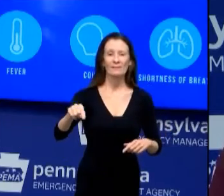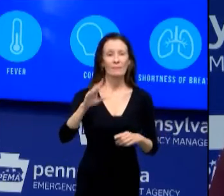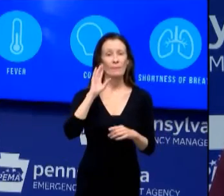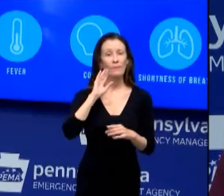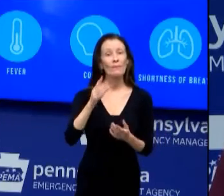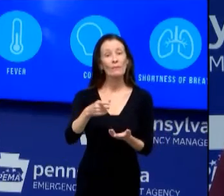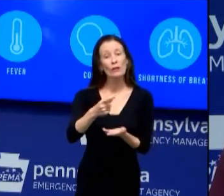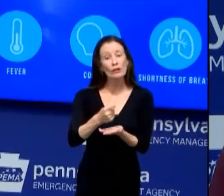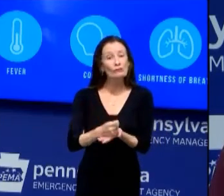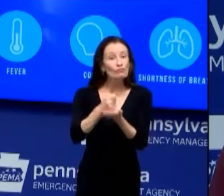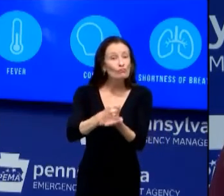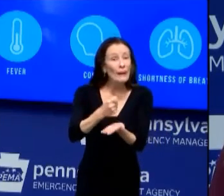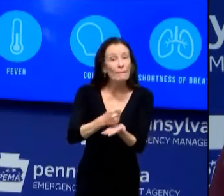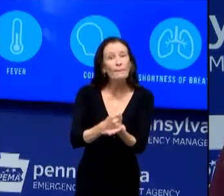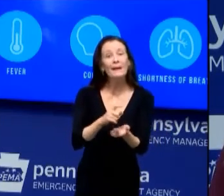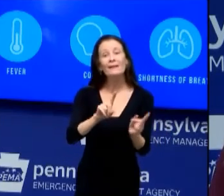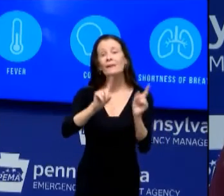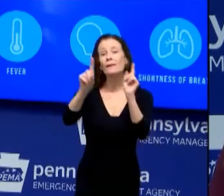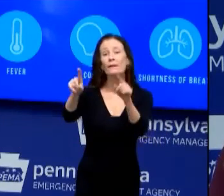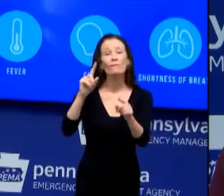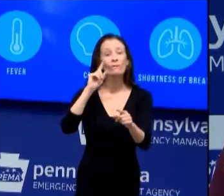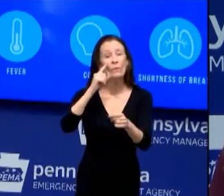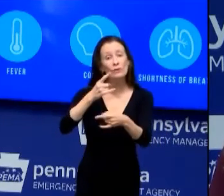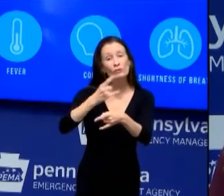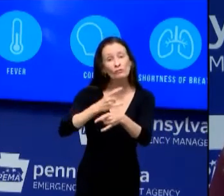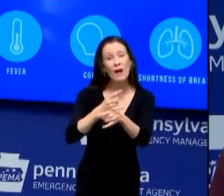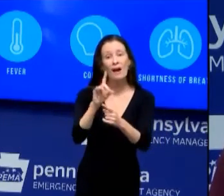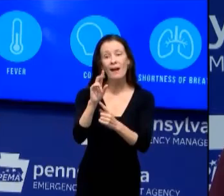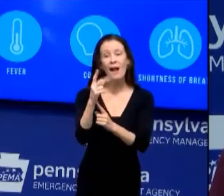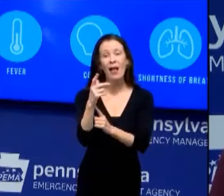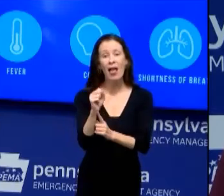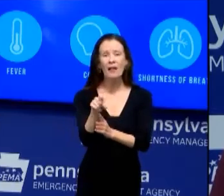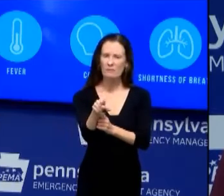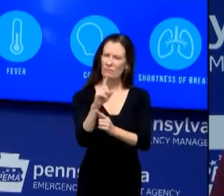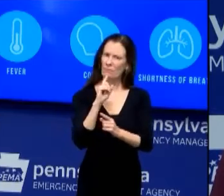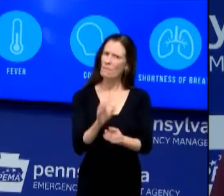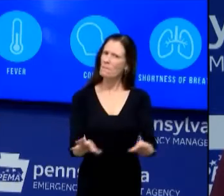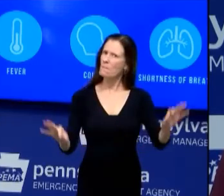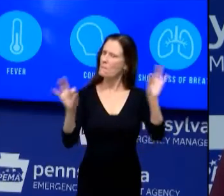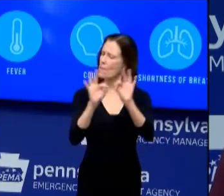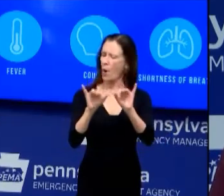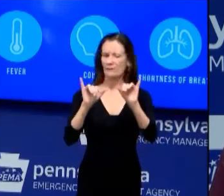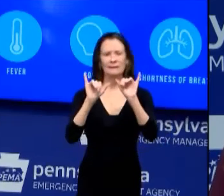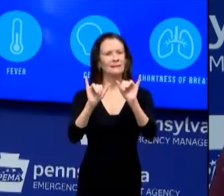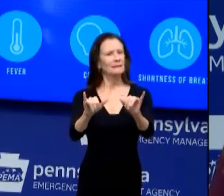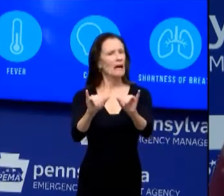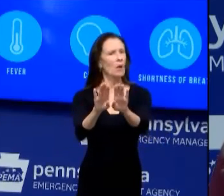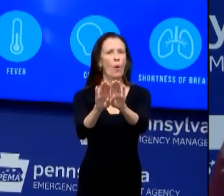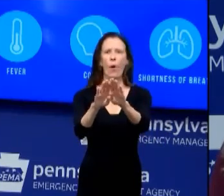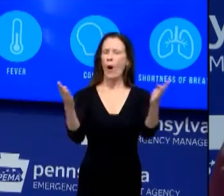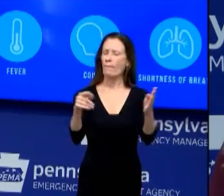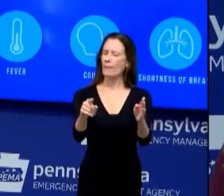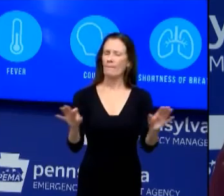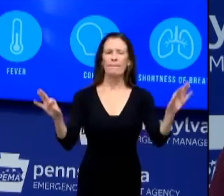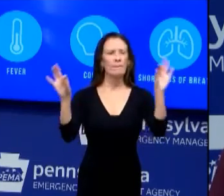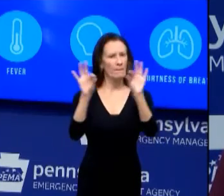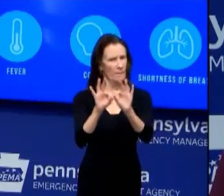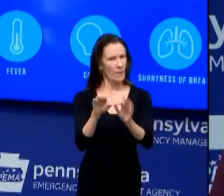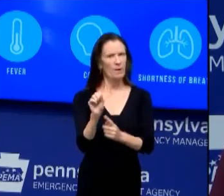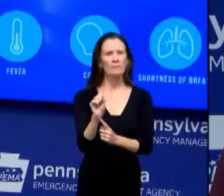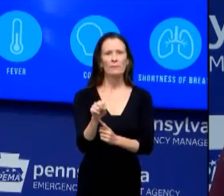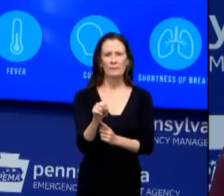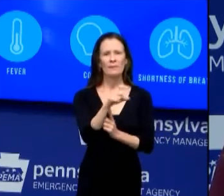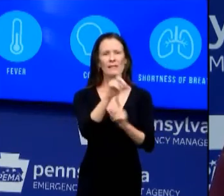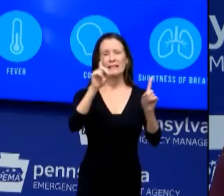to continue to receive. The Department of Drug and Alcohol Programs has a list of resources for individuals